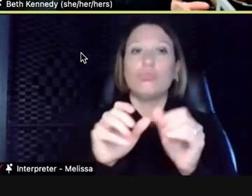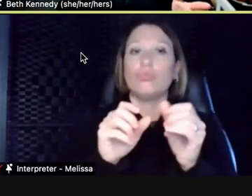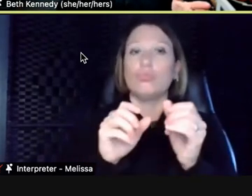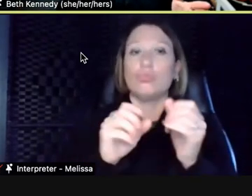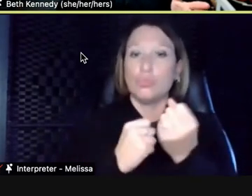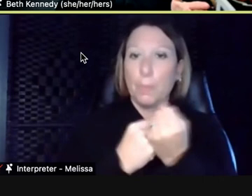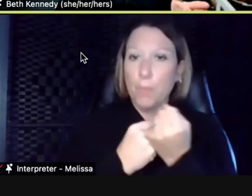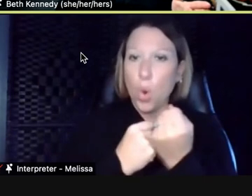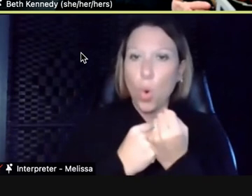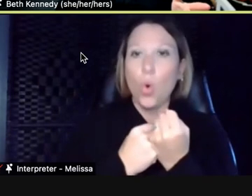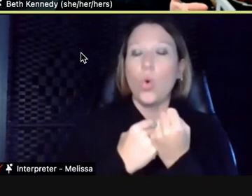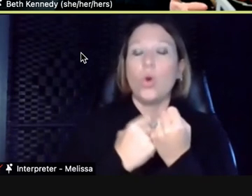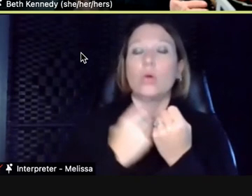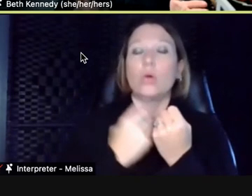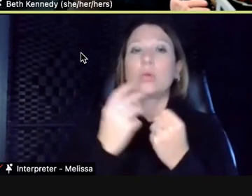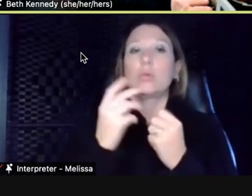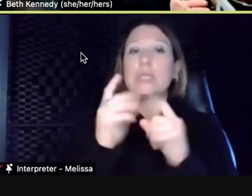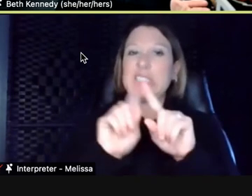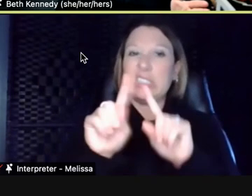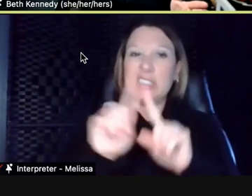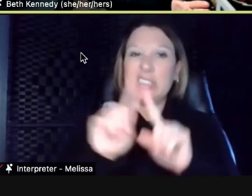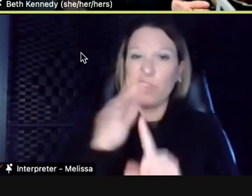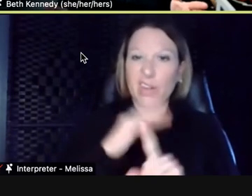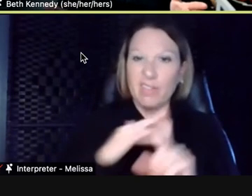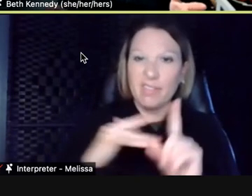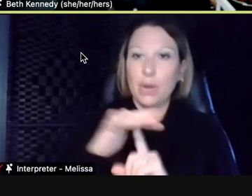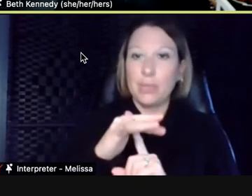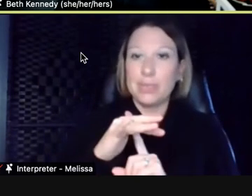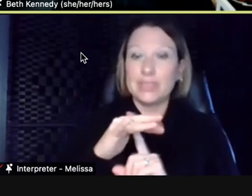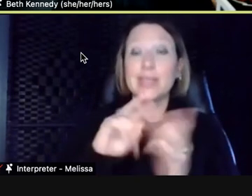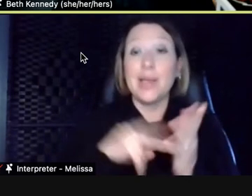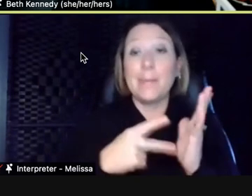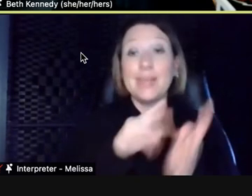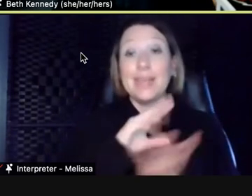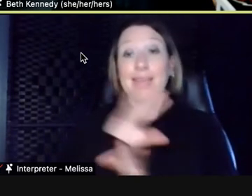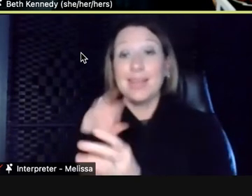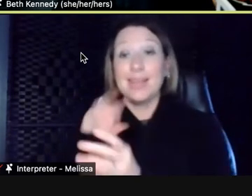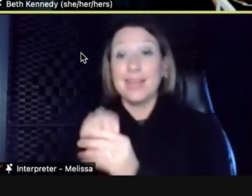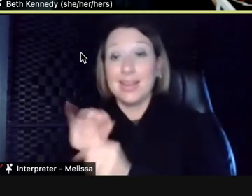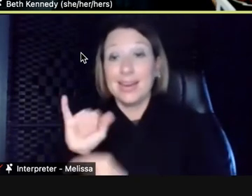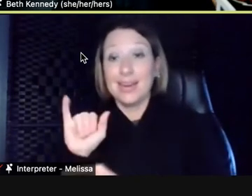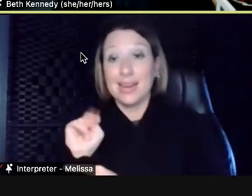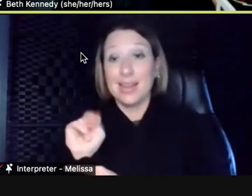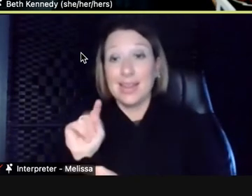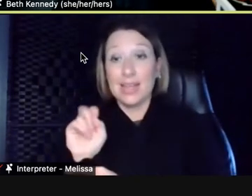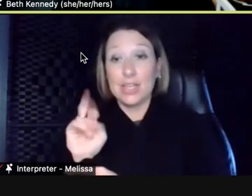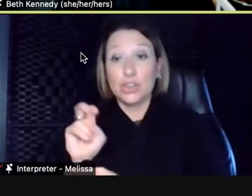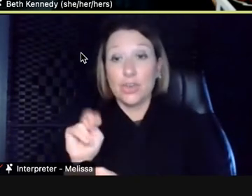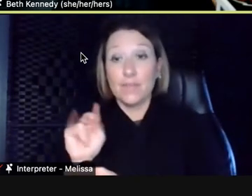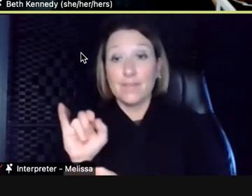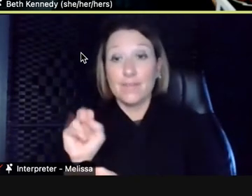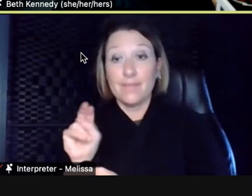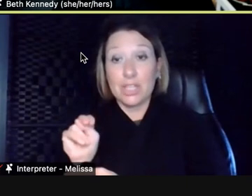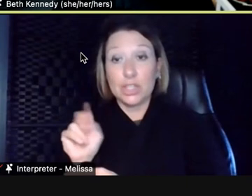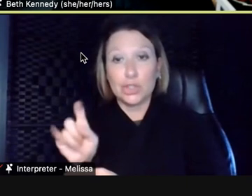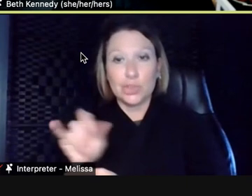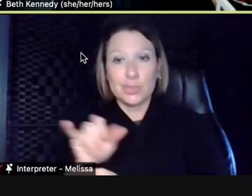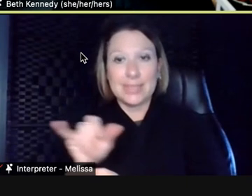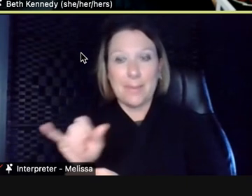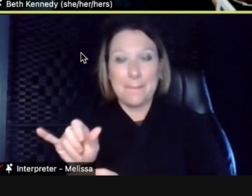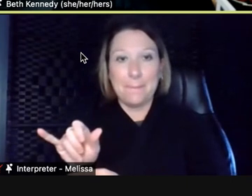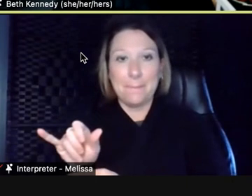activities. And so that's what intervention should look like. And interveners need